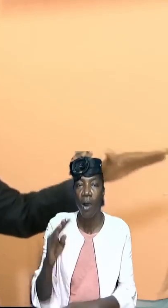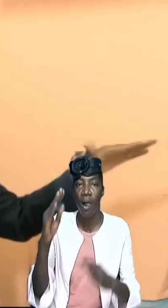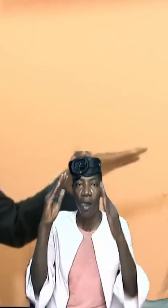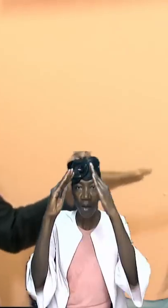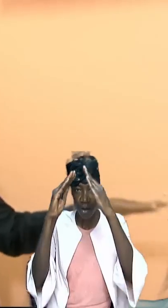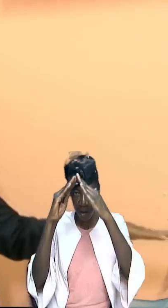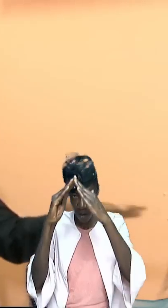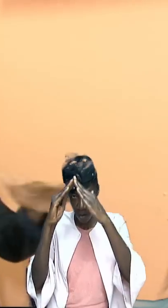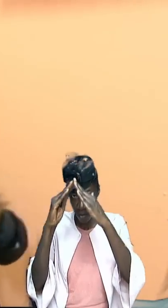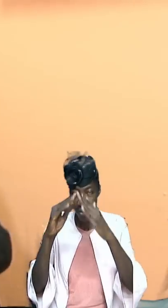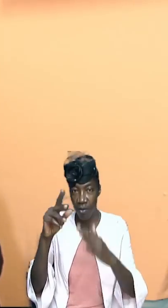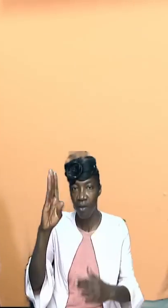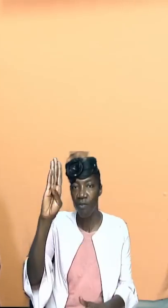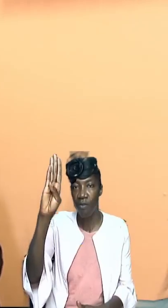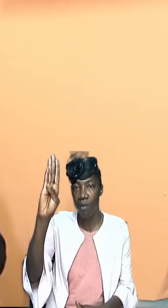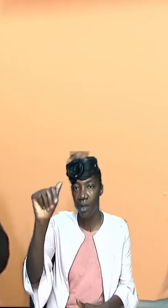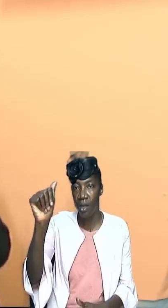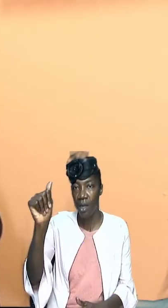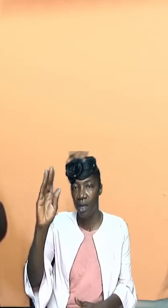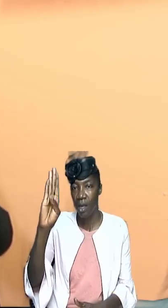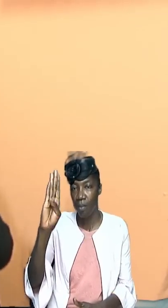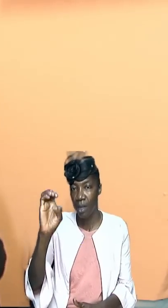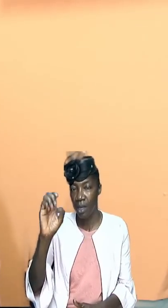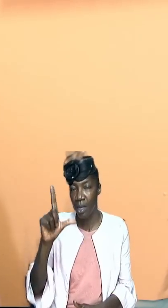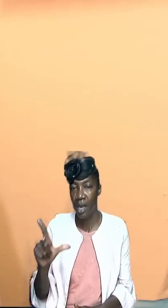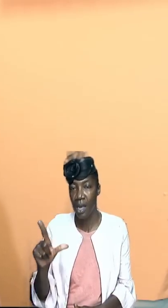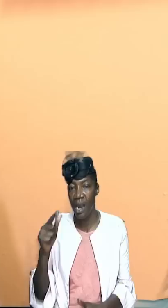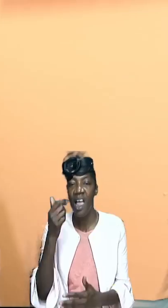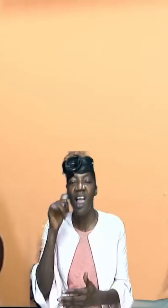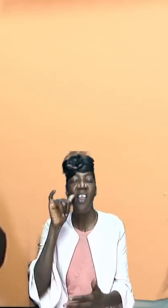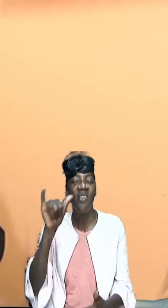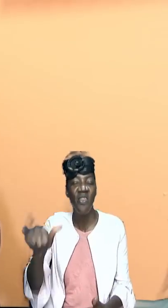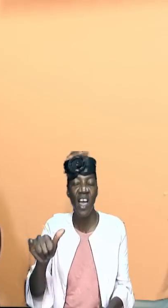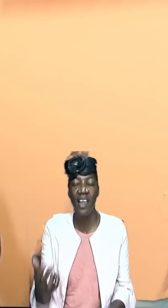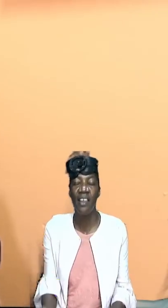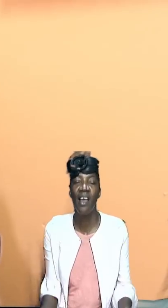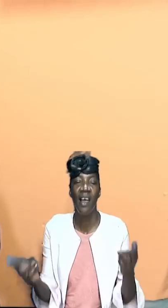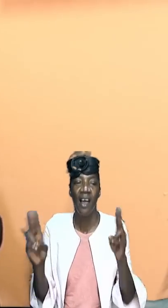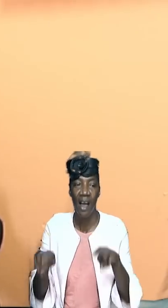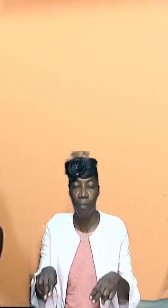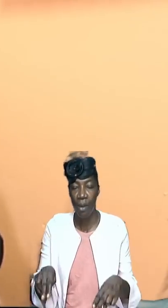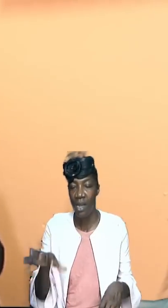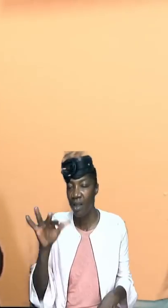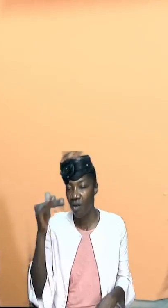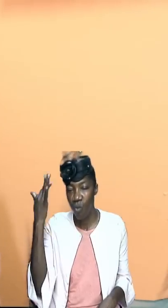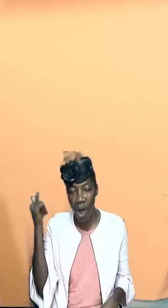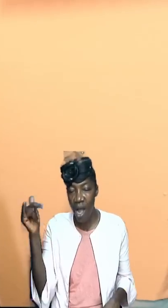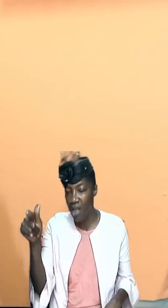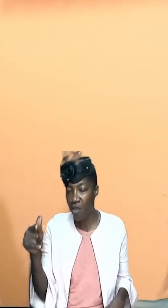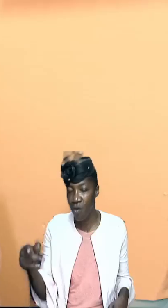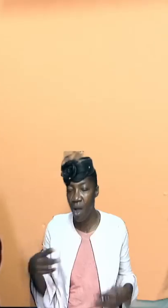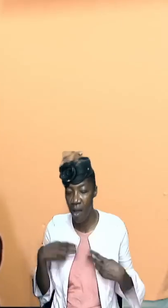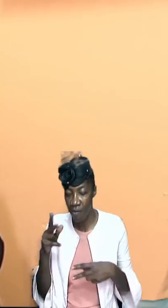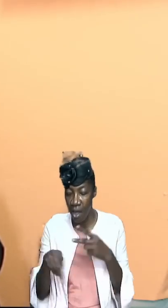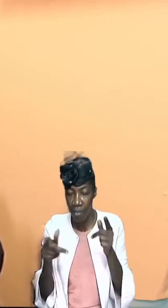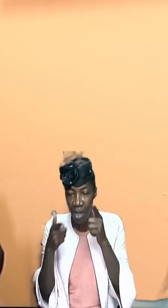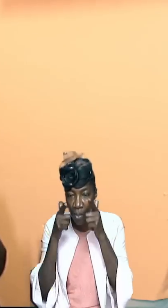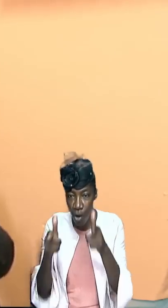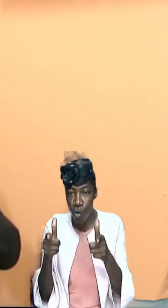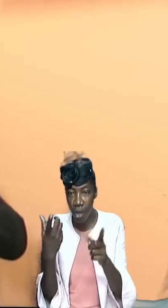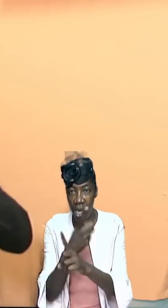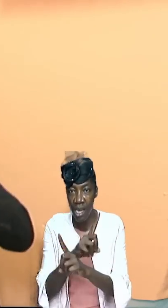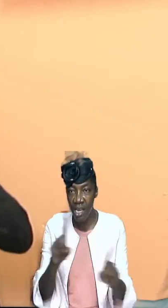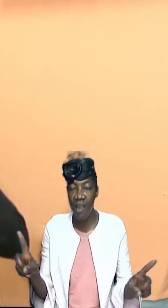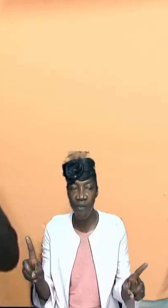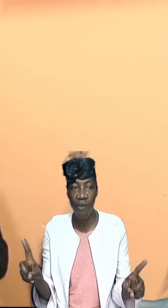across the earth. That is what happened. That is why you have people looking differently. The